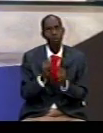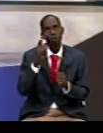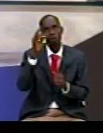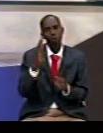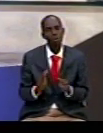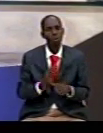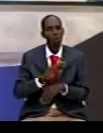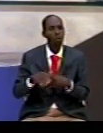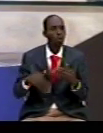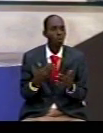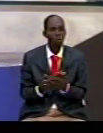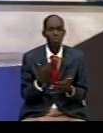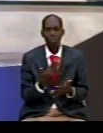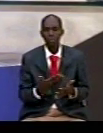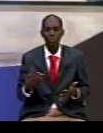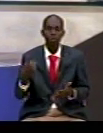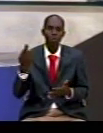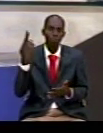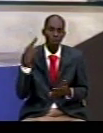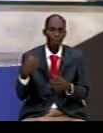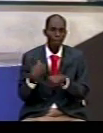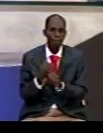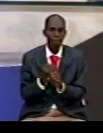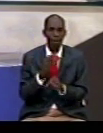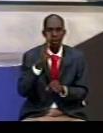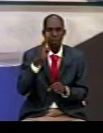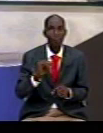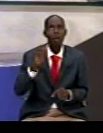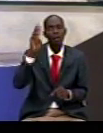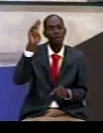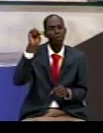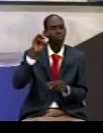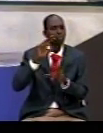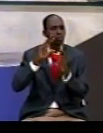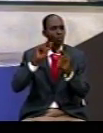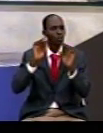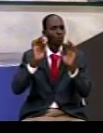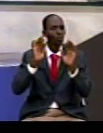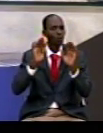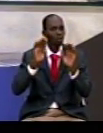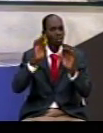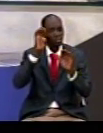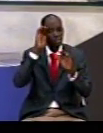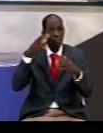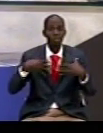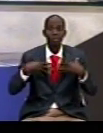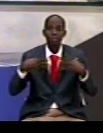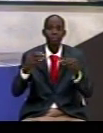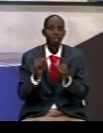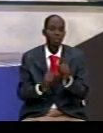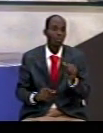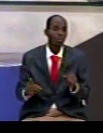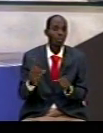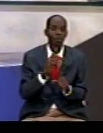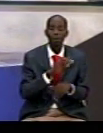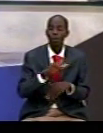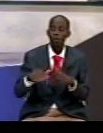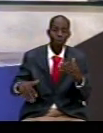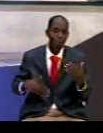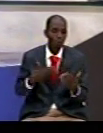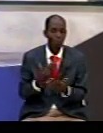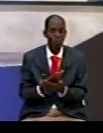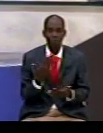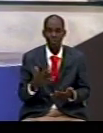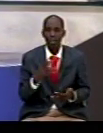All things were made by him. No wonder he healed everyone. All things were